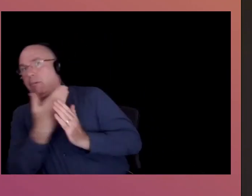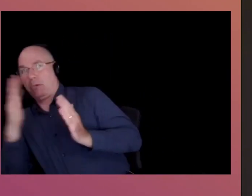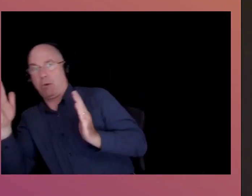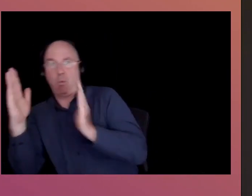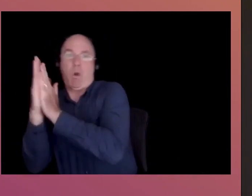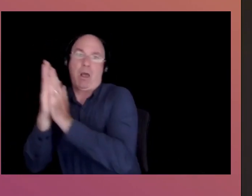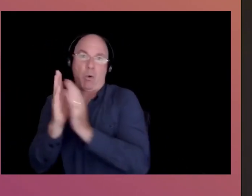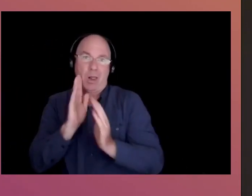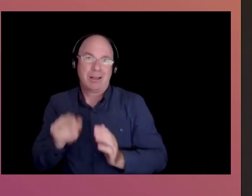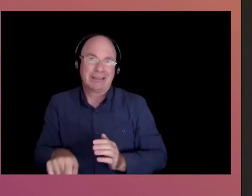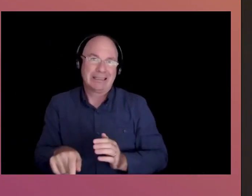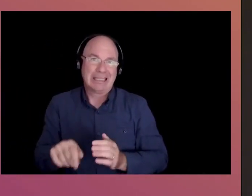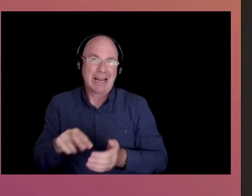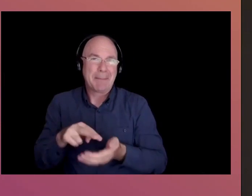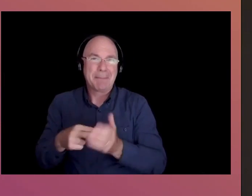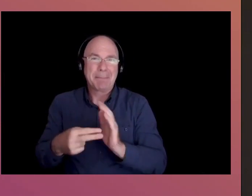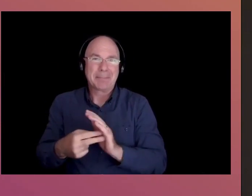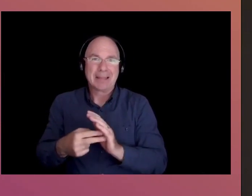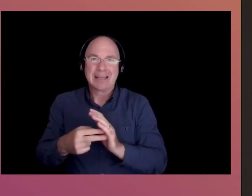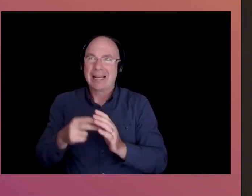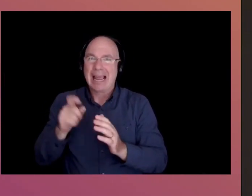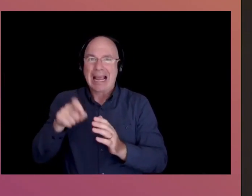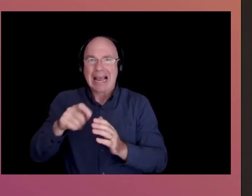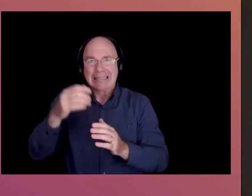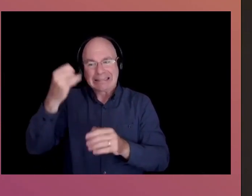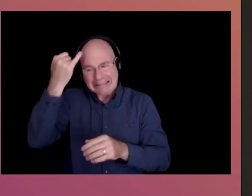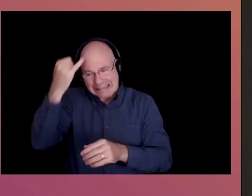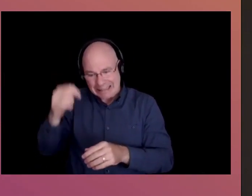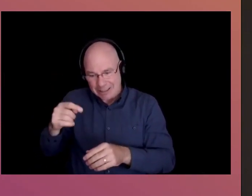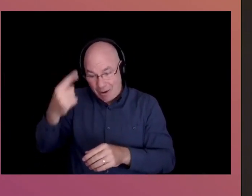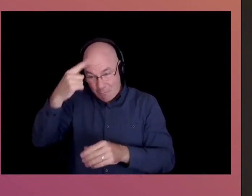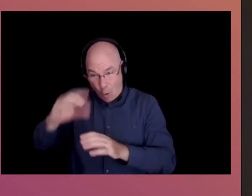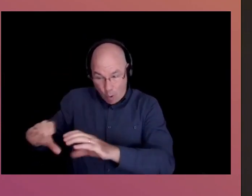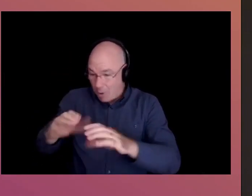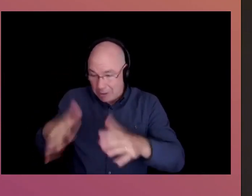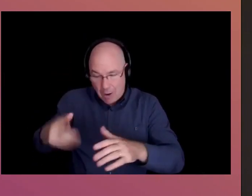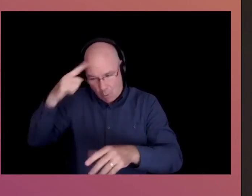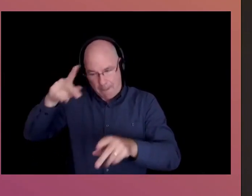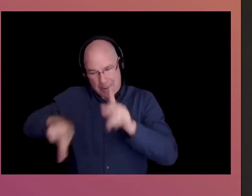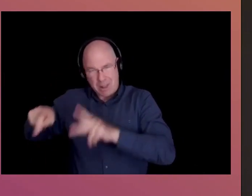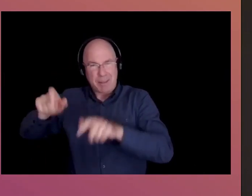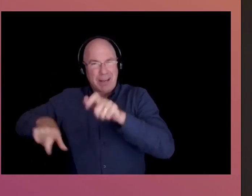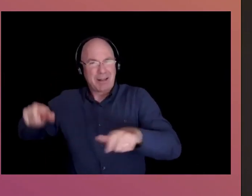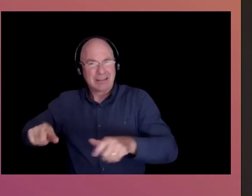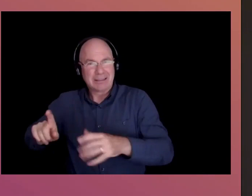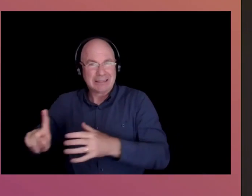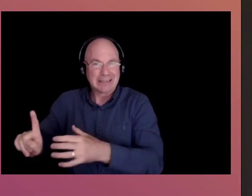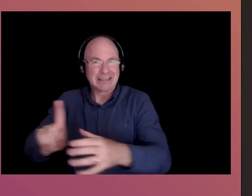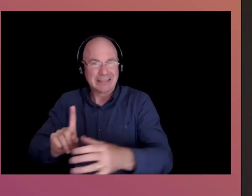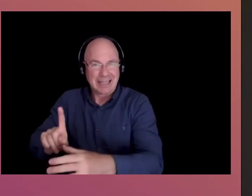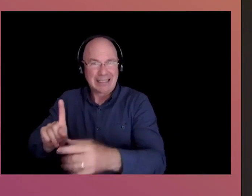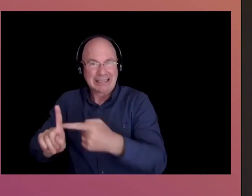these new requirements for autonomous robot. We have to change a lot of, you know, we